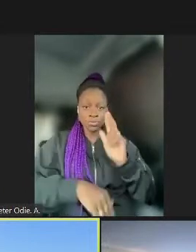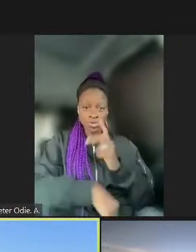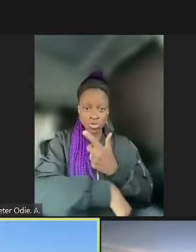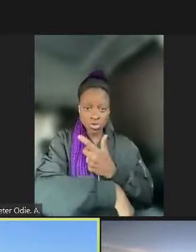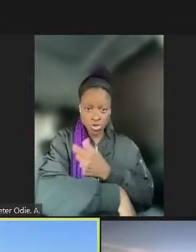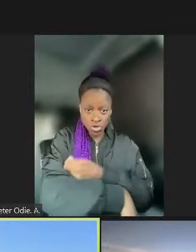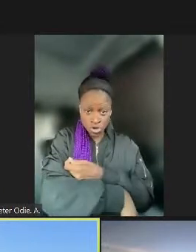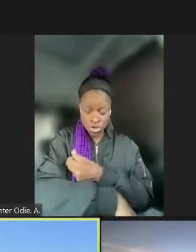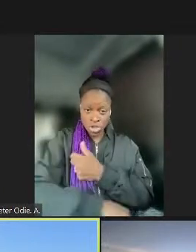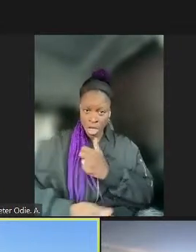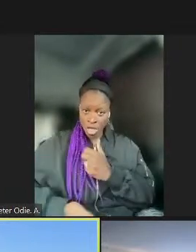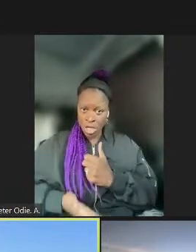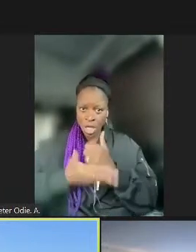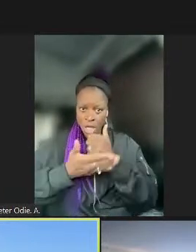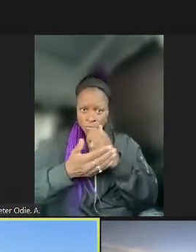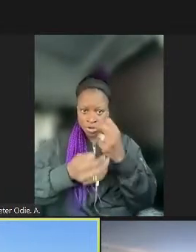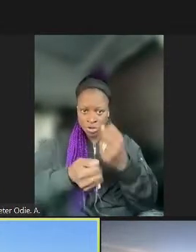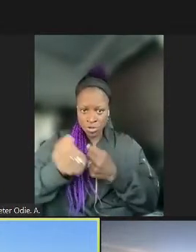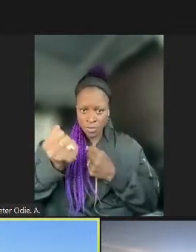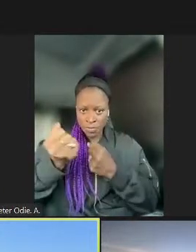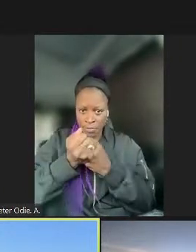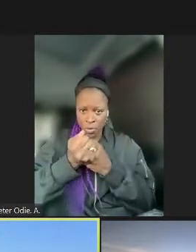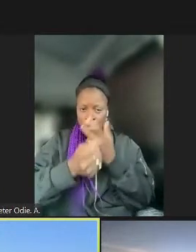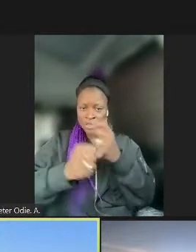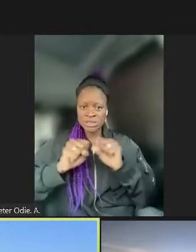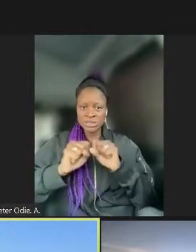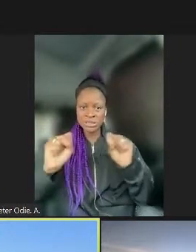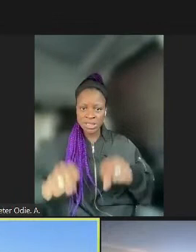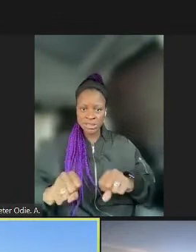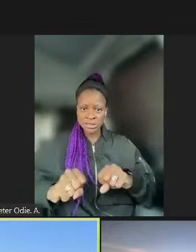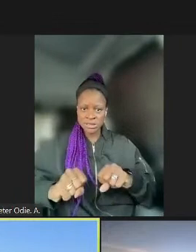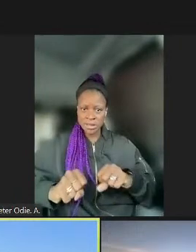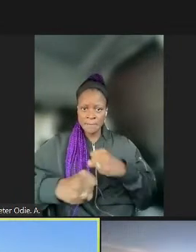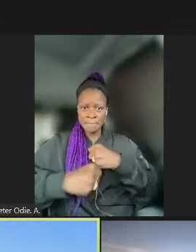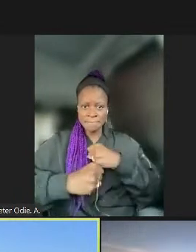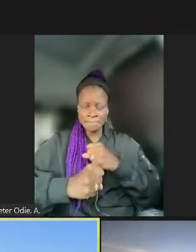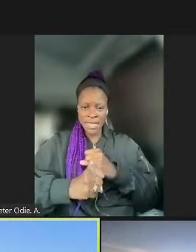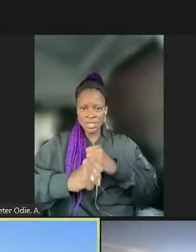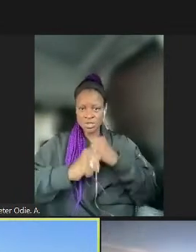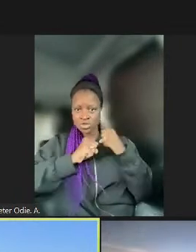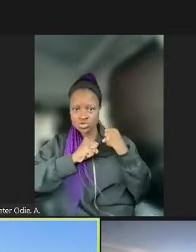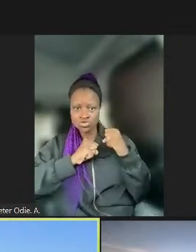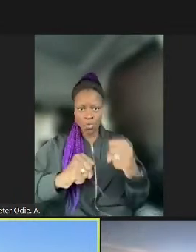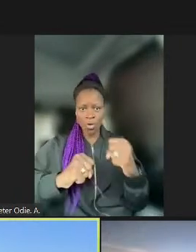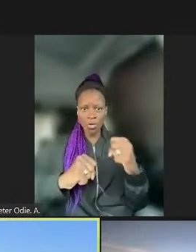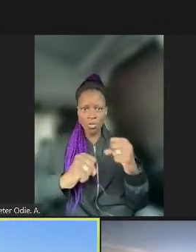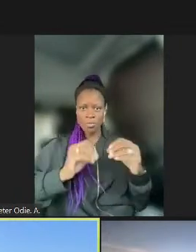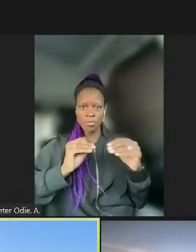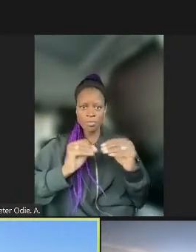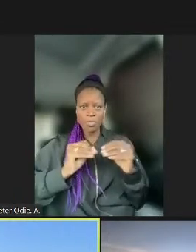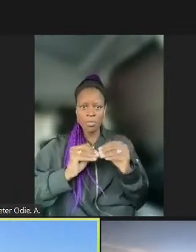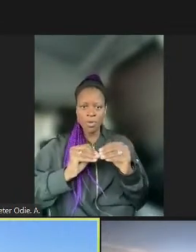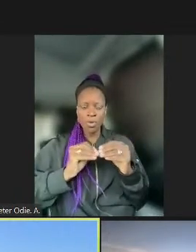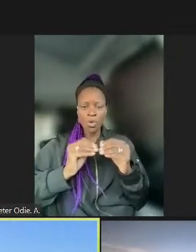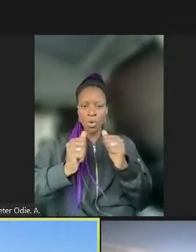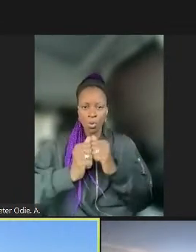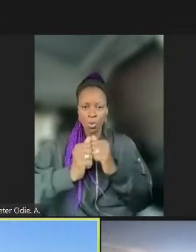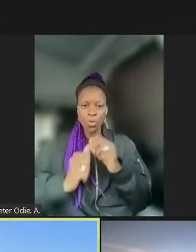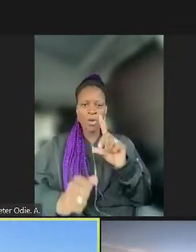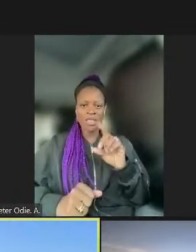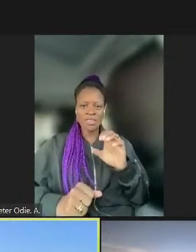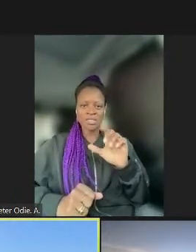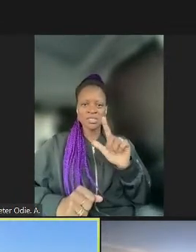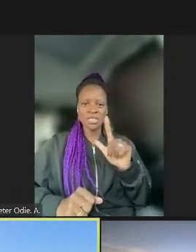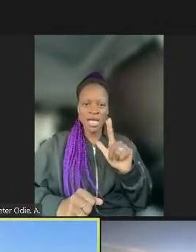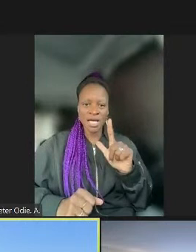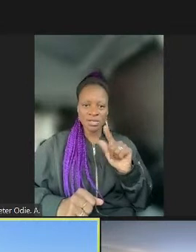immune system, as I mentioned before. And even though there were some mutations specifically in the binding receptor